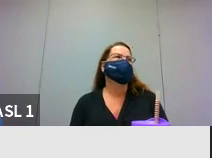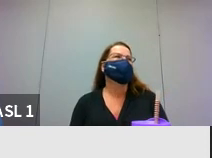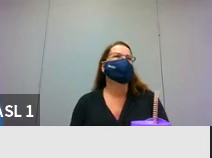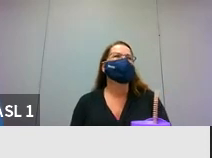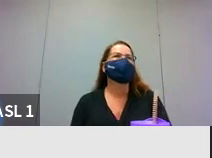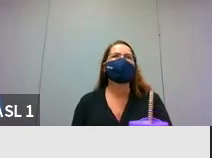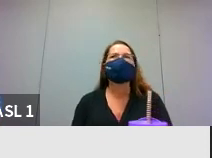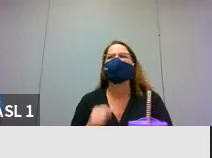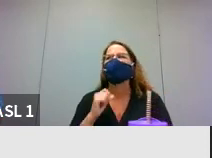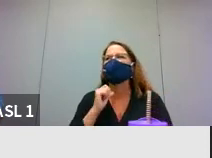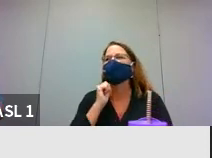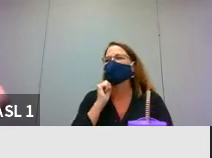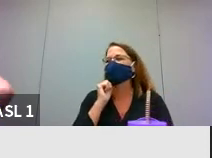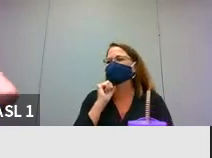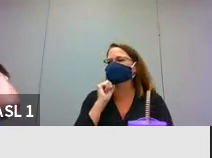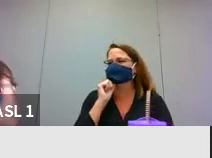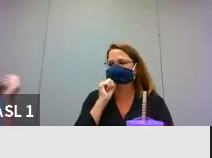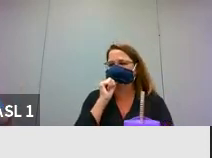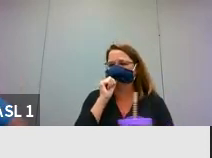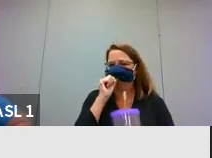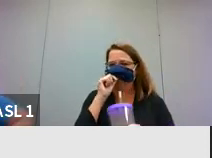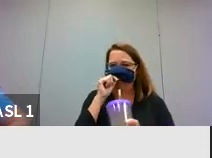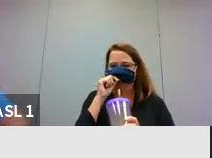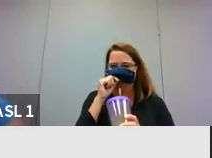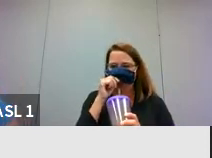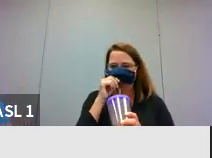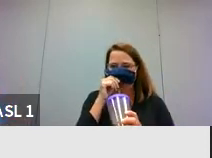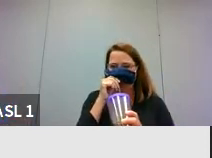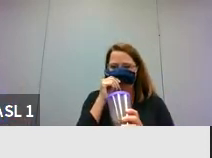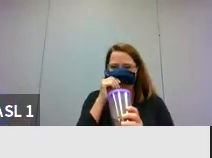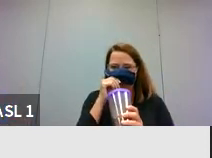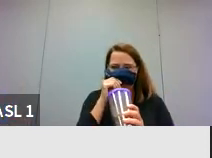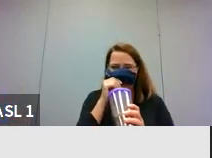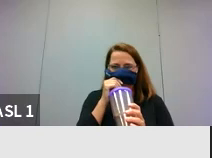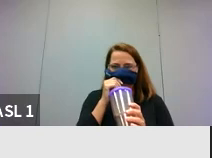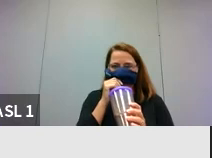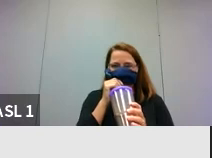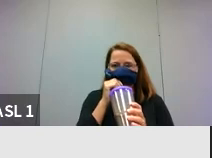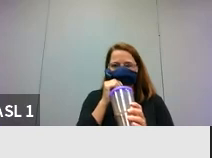her off and put her back. All right.